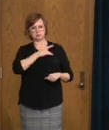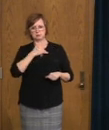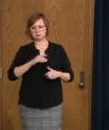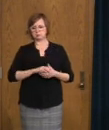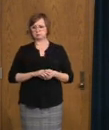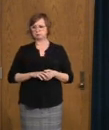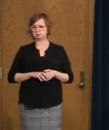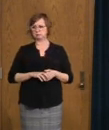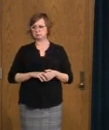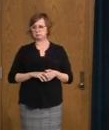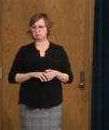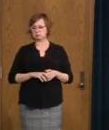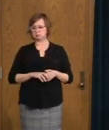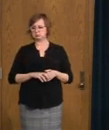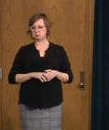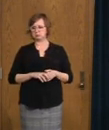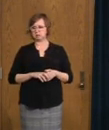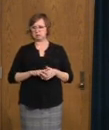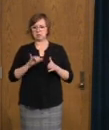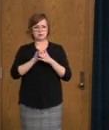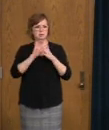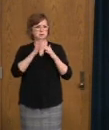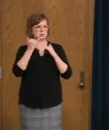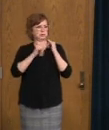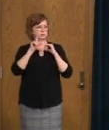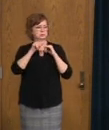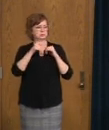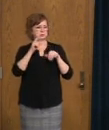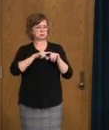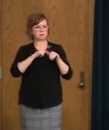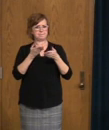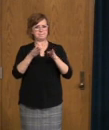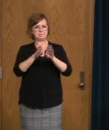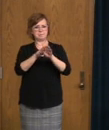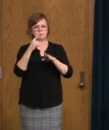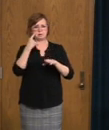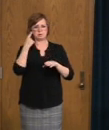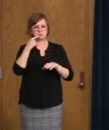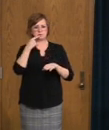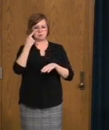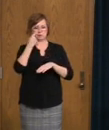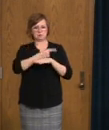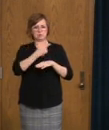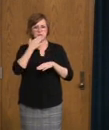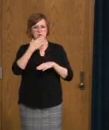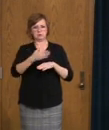That is our last question, so I think we'll close things off for today. Thank you.